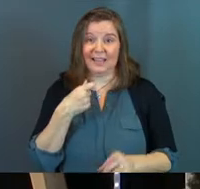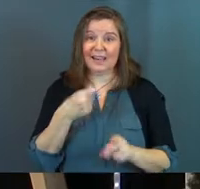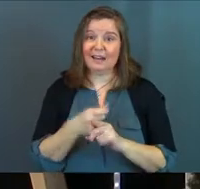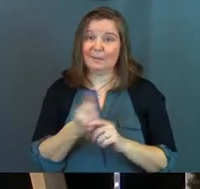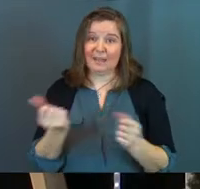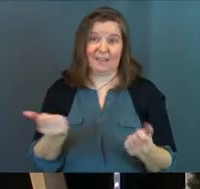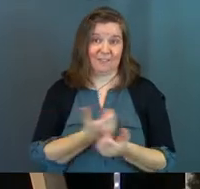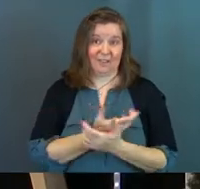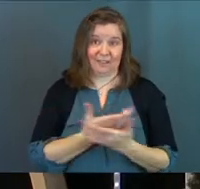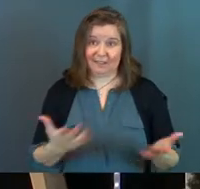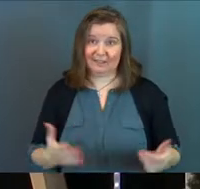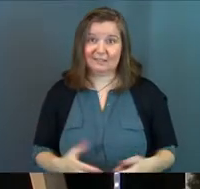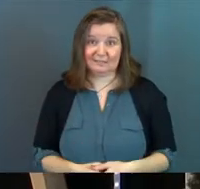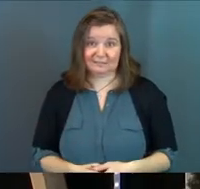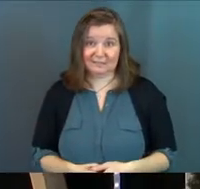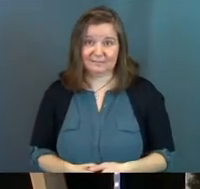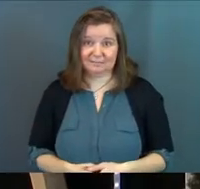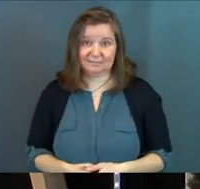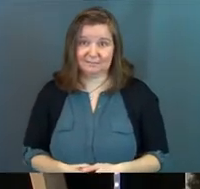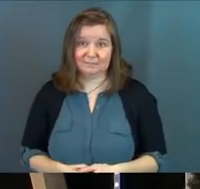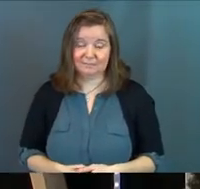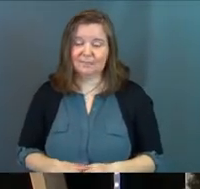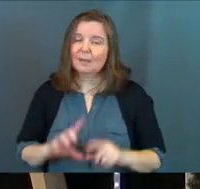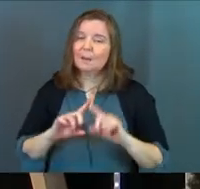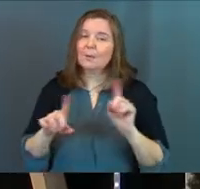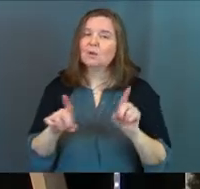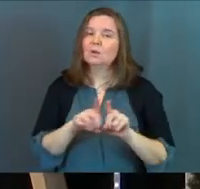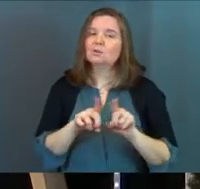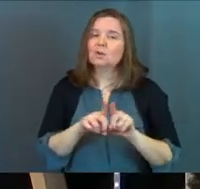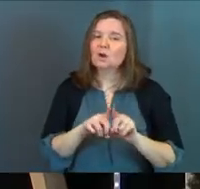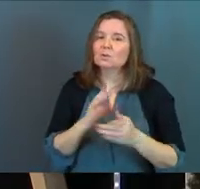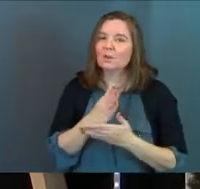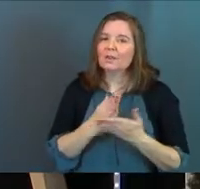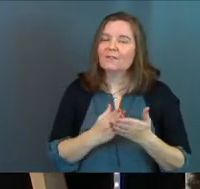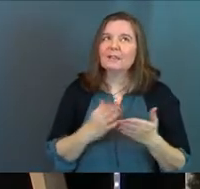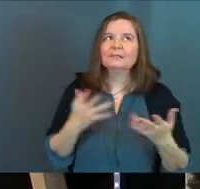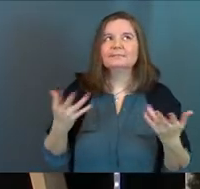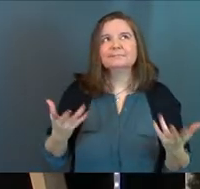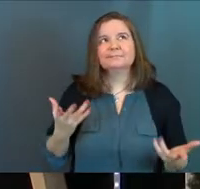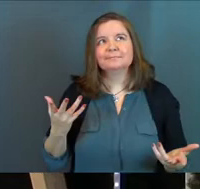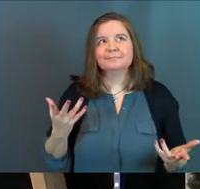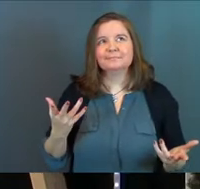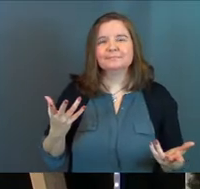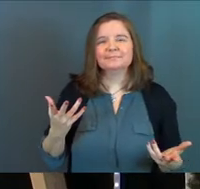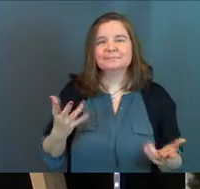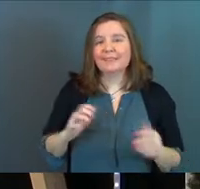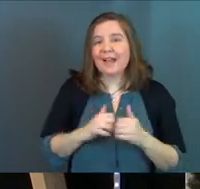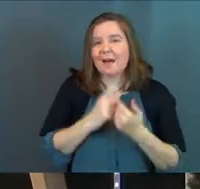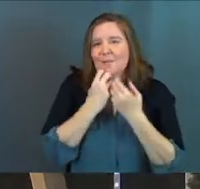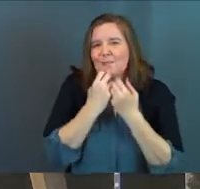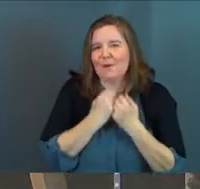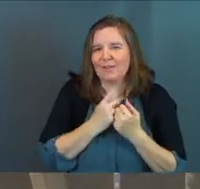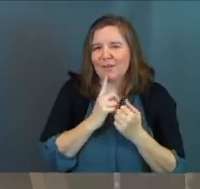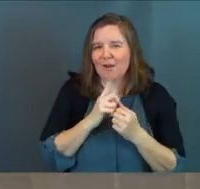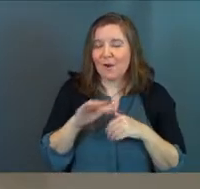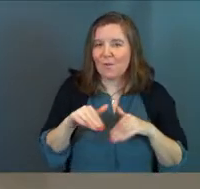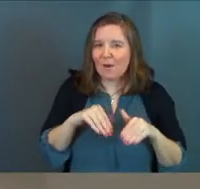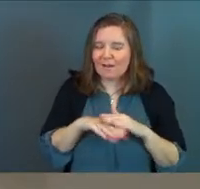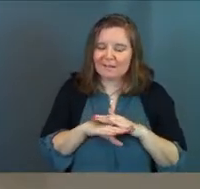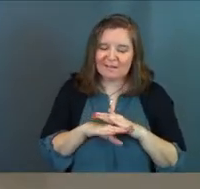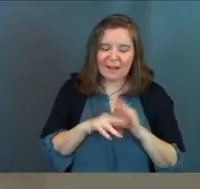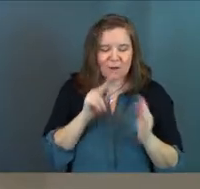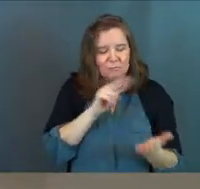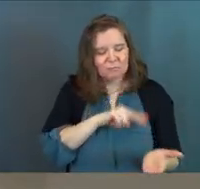impacts everything. But it's also the phase of how precious they are, walking